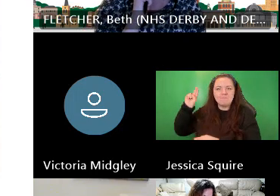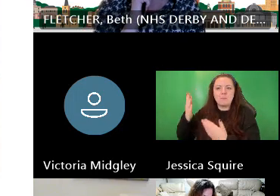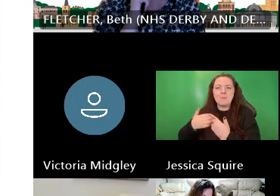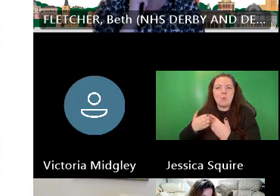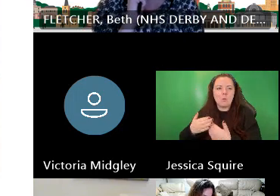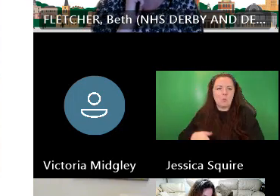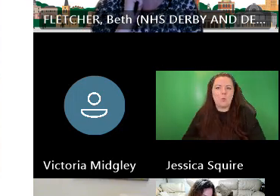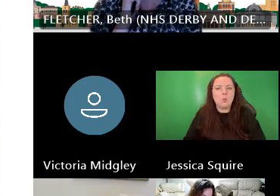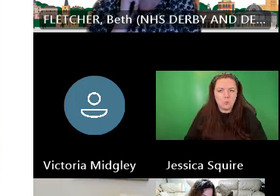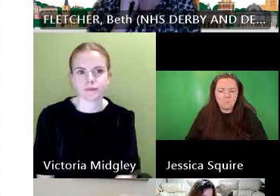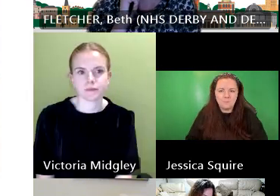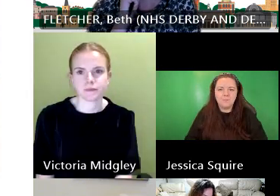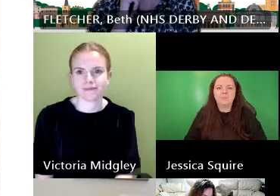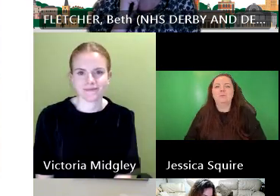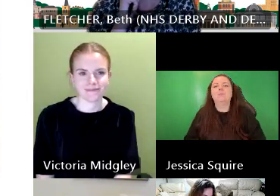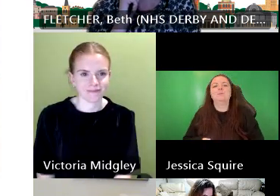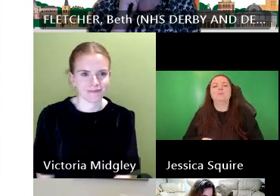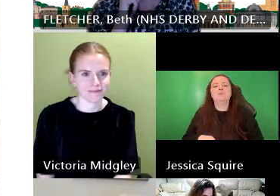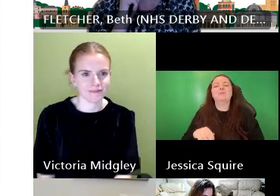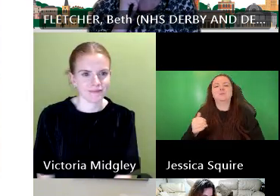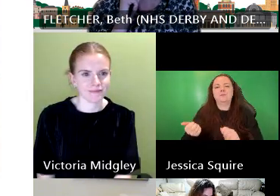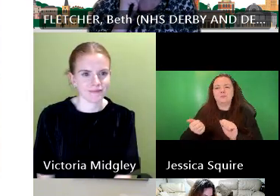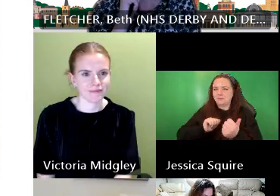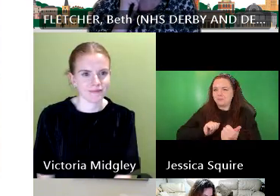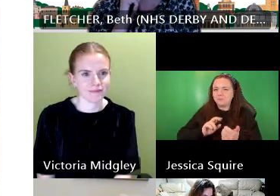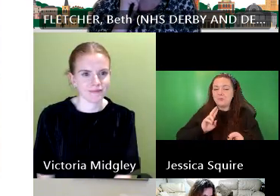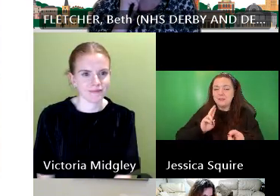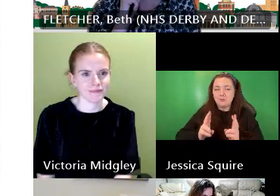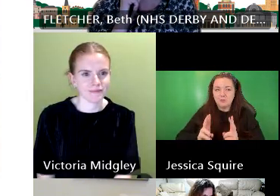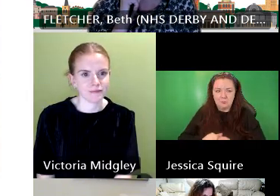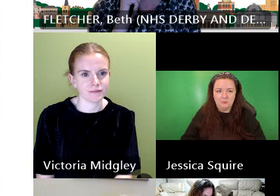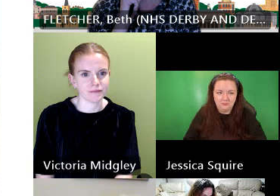are. Shift number two, in sort of middle of the